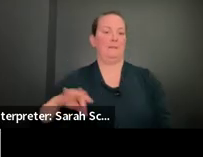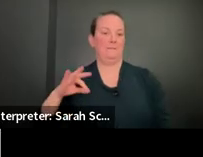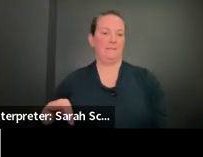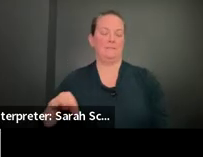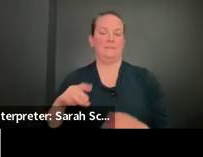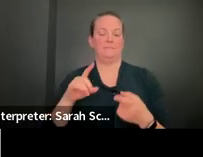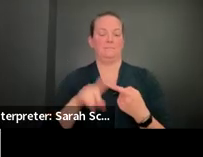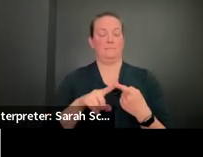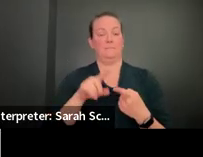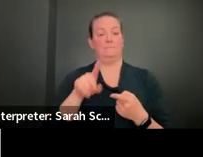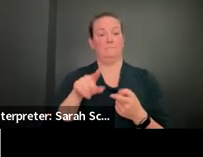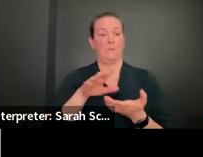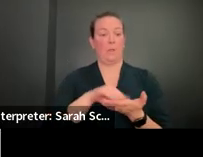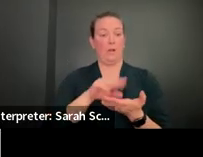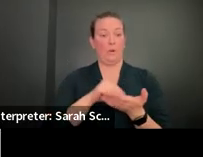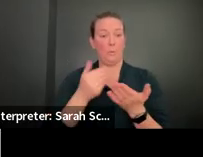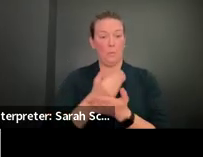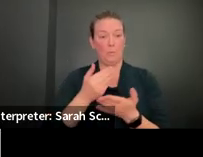learn a new sign language,